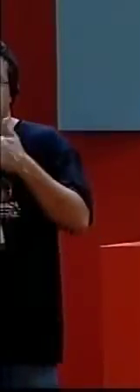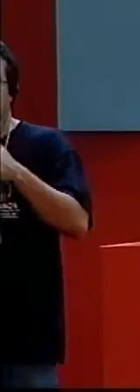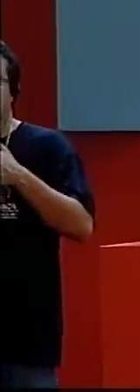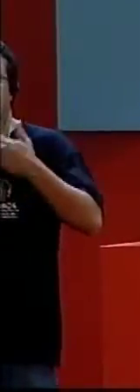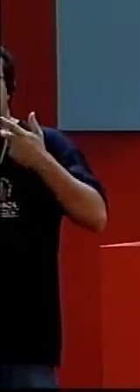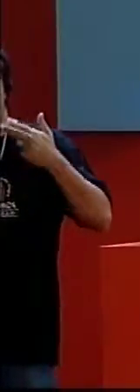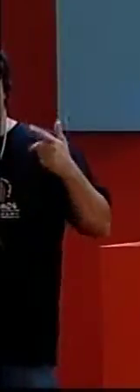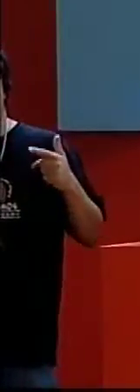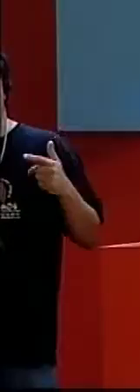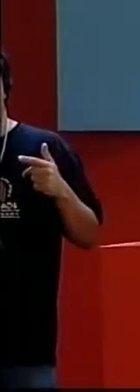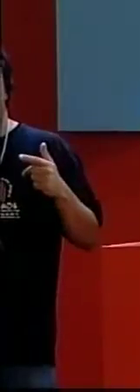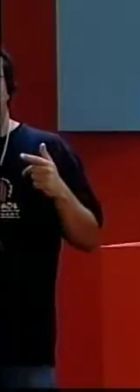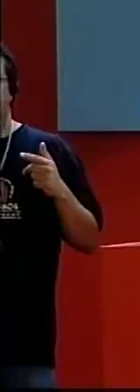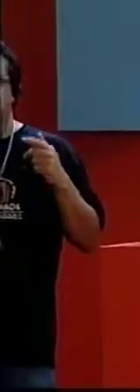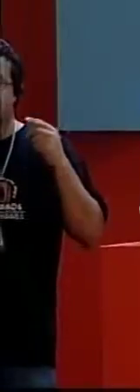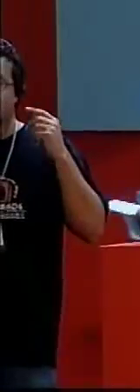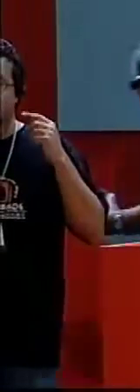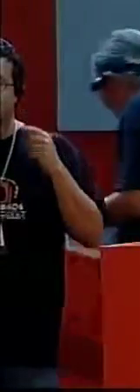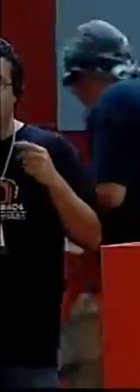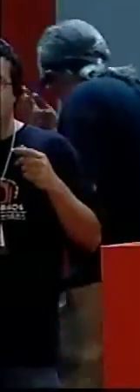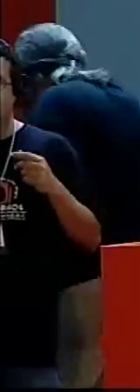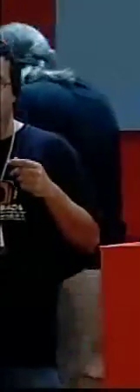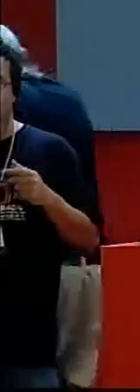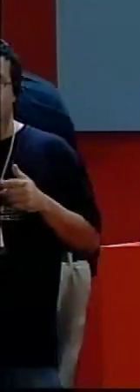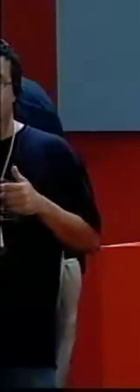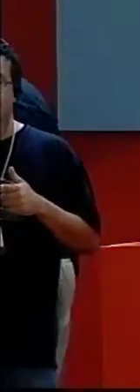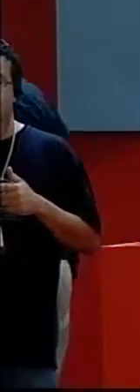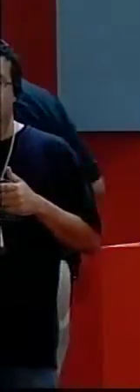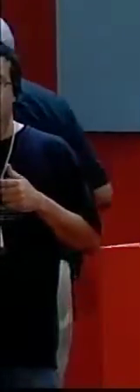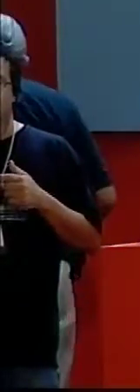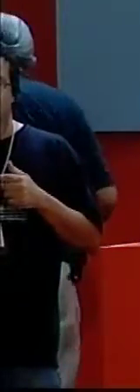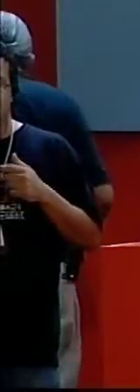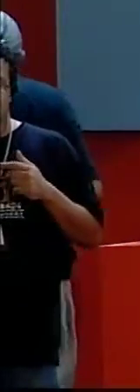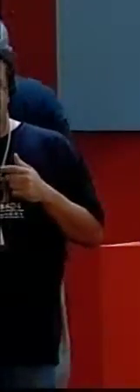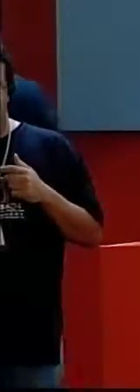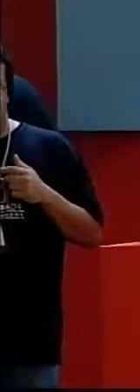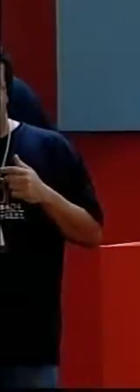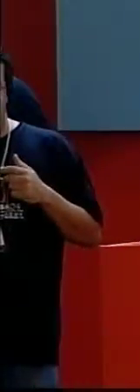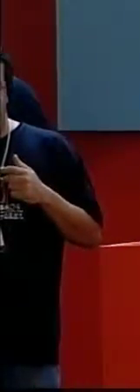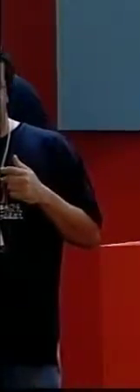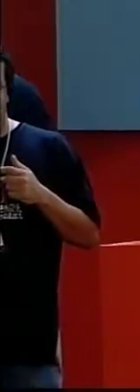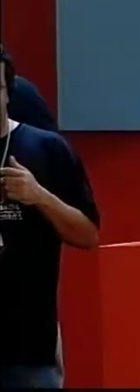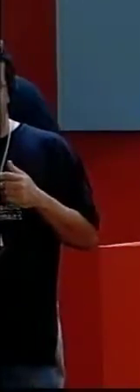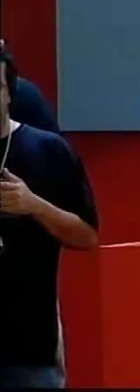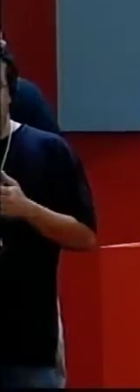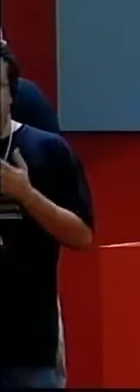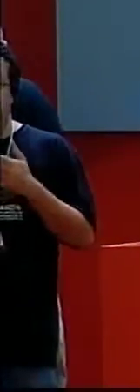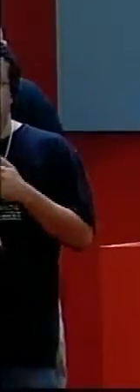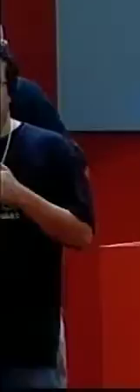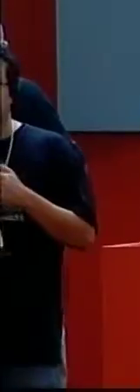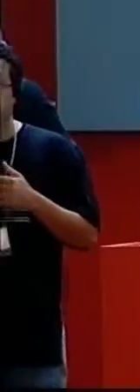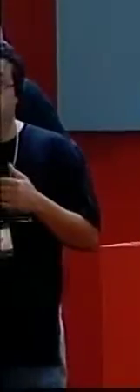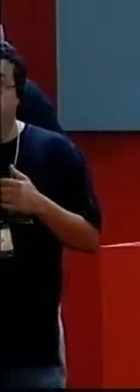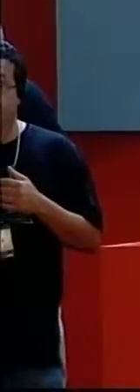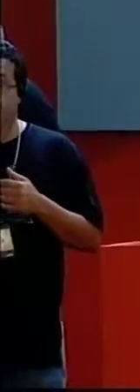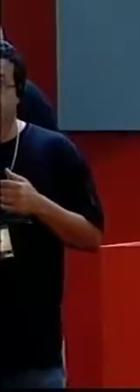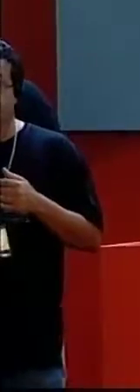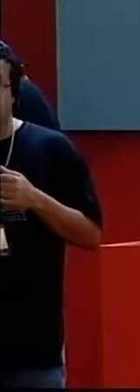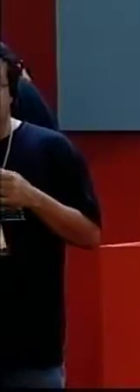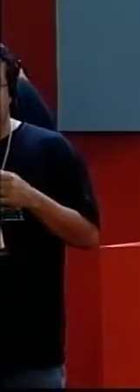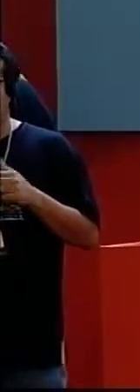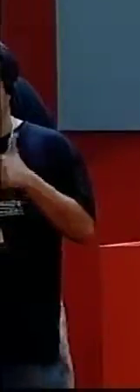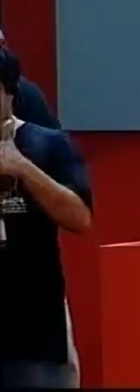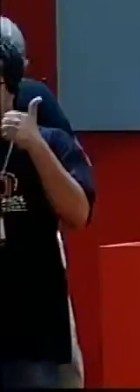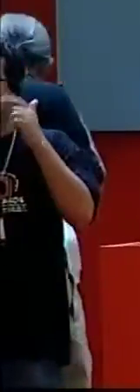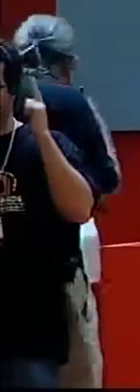absolutely critical, because what we think and what we do will shape the societies that we live in the